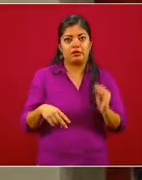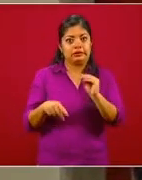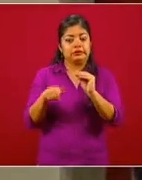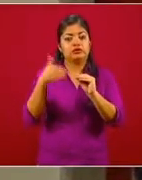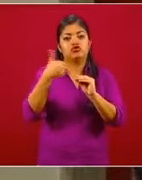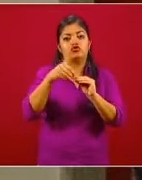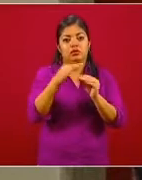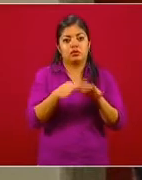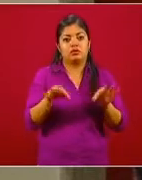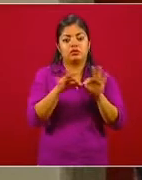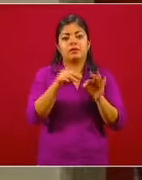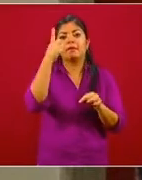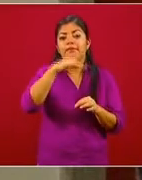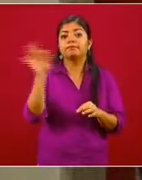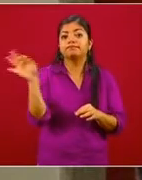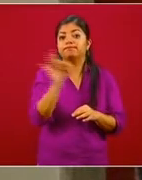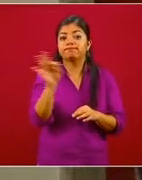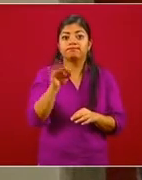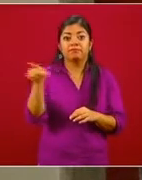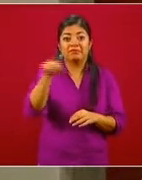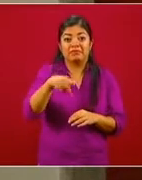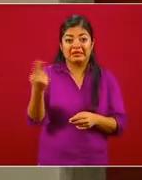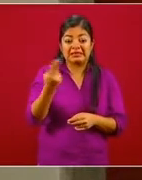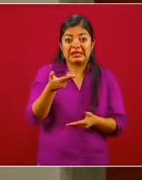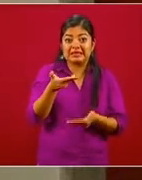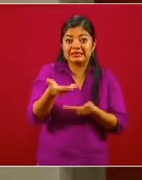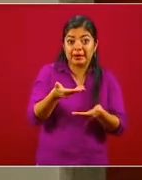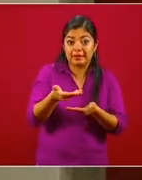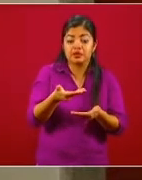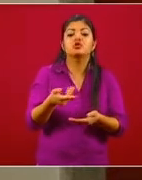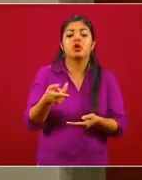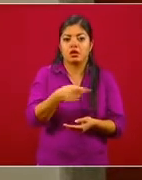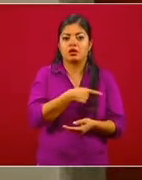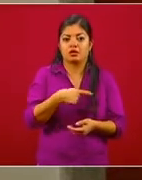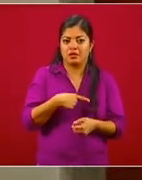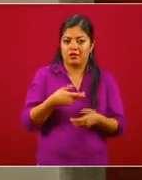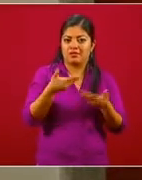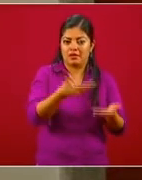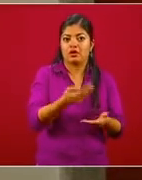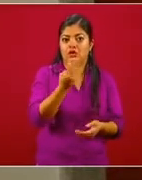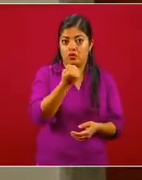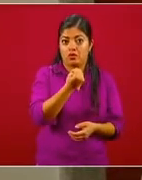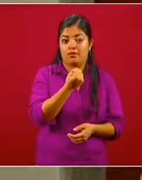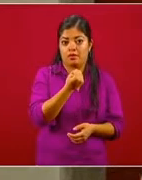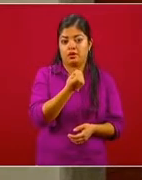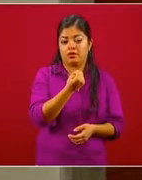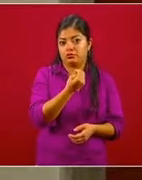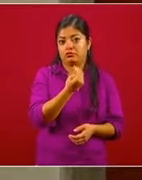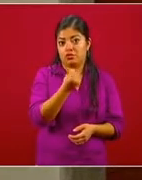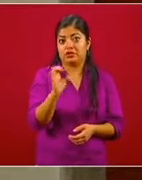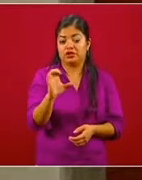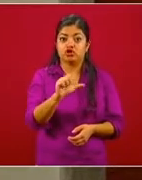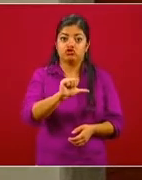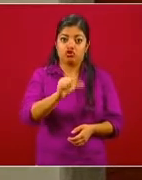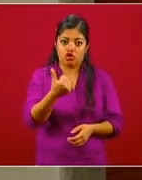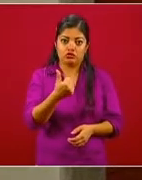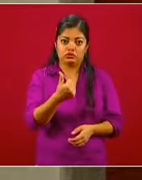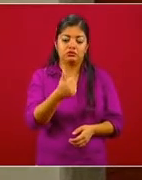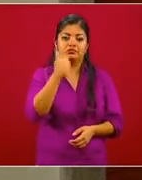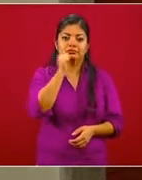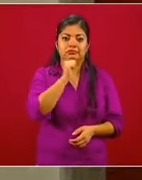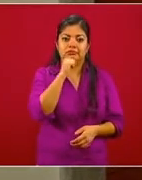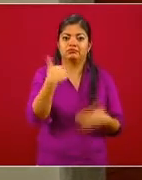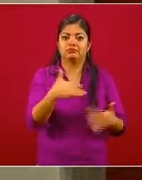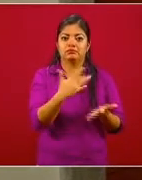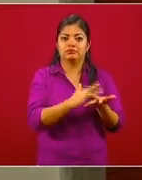that we have chosen through the government to channel all of this information is CONAPRED. And so we've made great efforts with